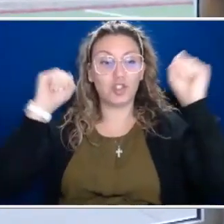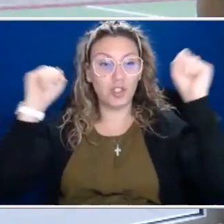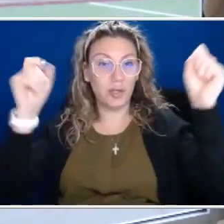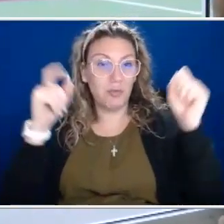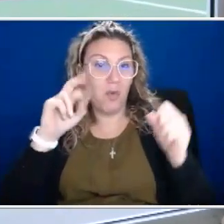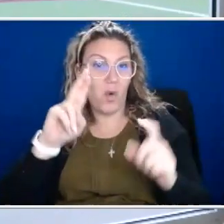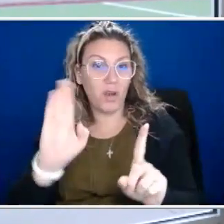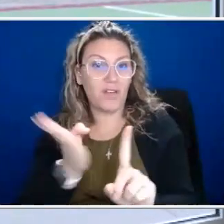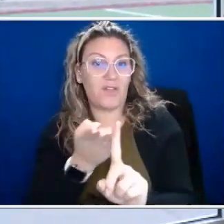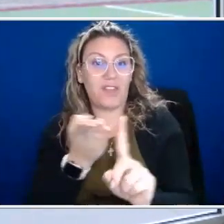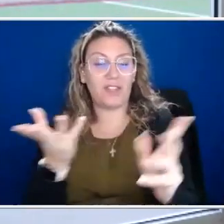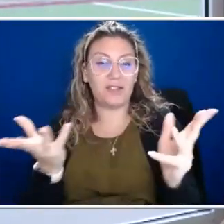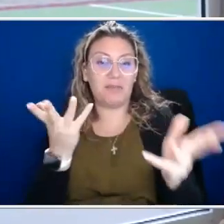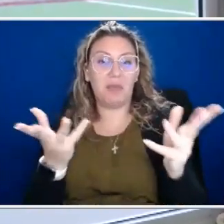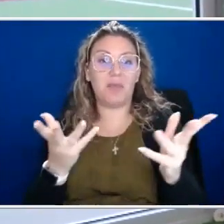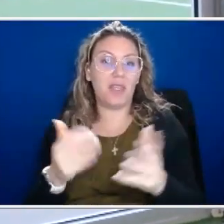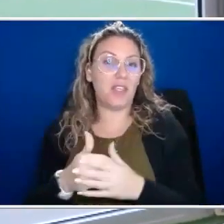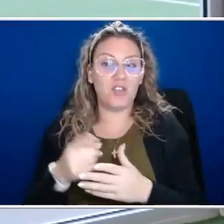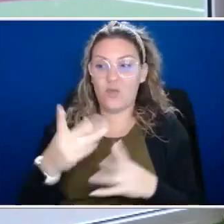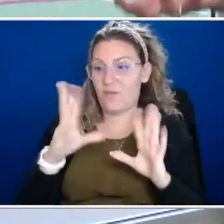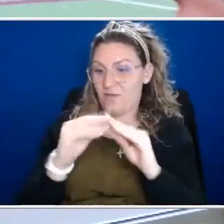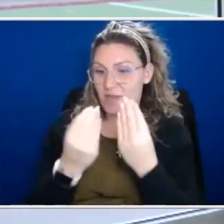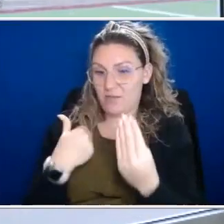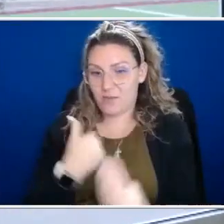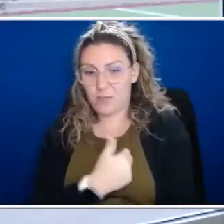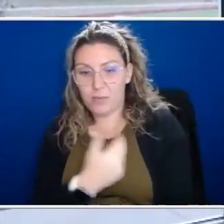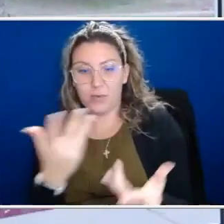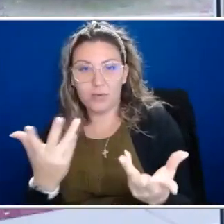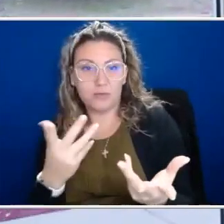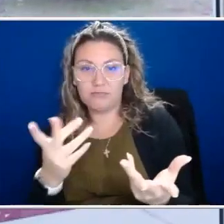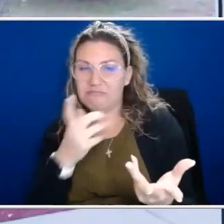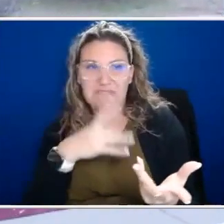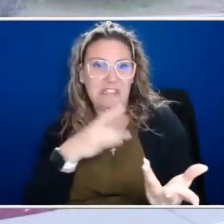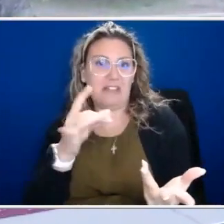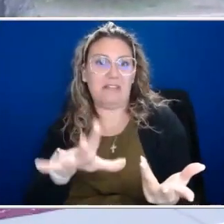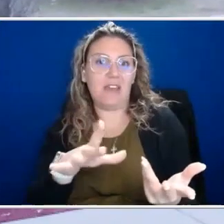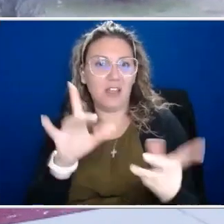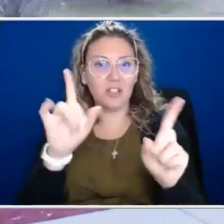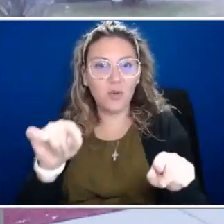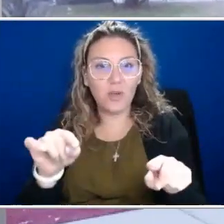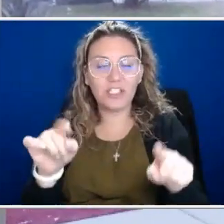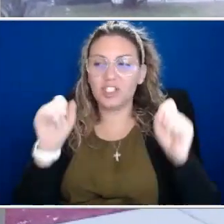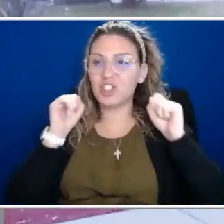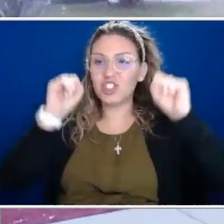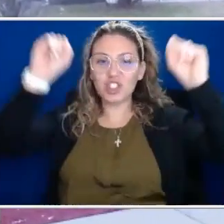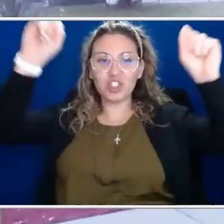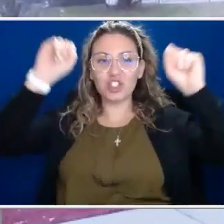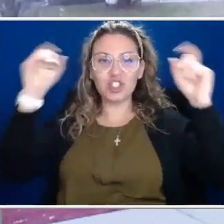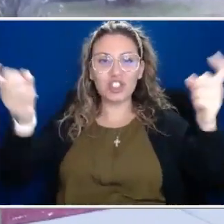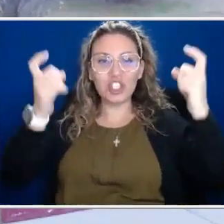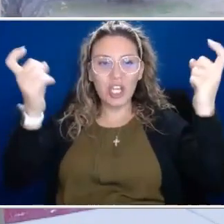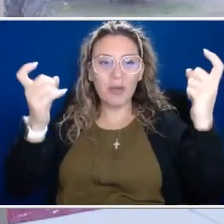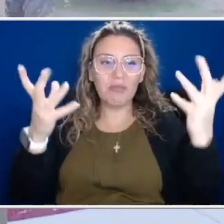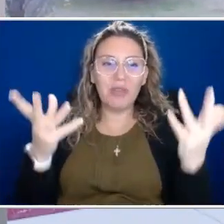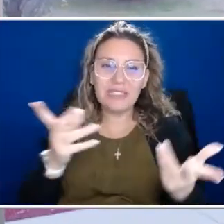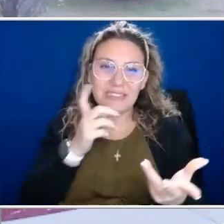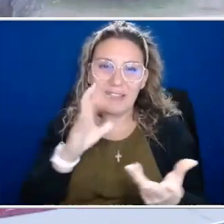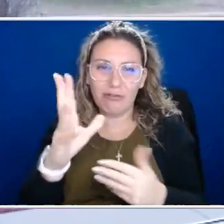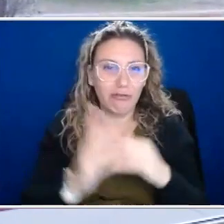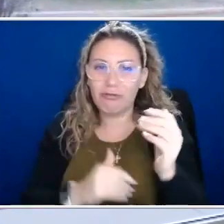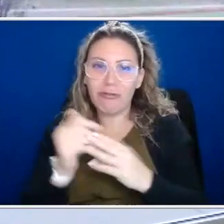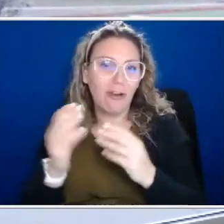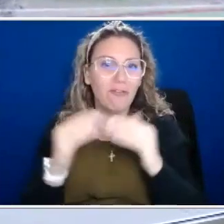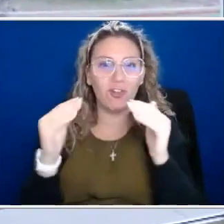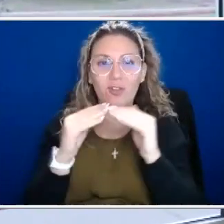maybe you have a family member who doesn't like to go to a gym and it's not their comfort level, but these are so simple yet